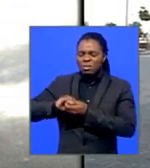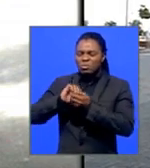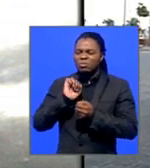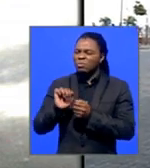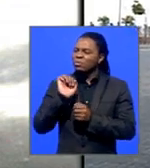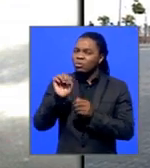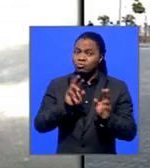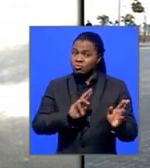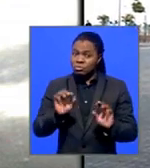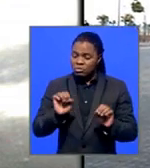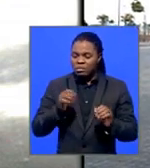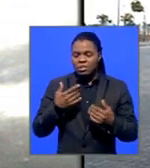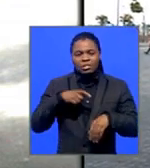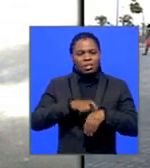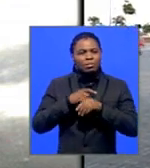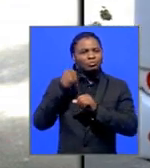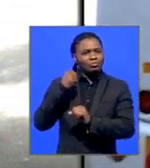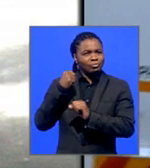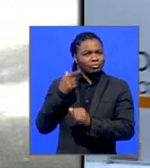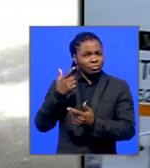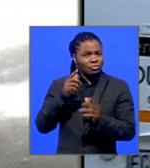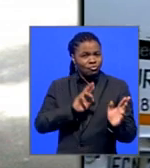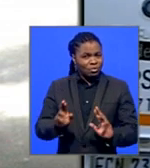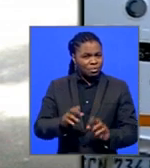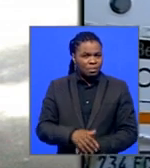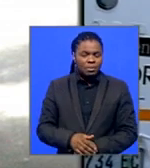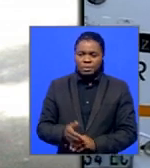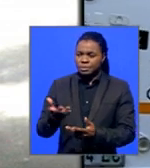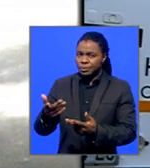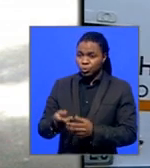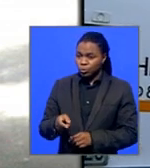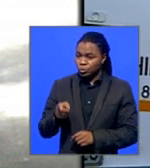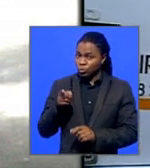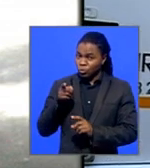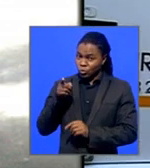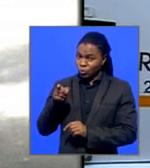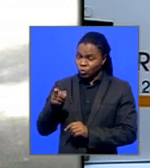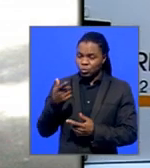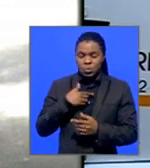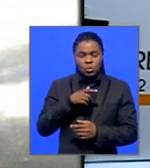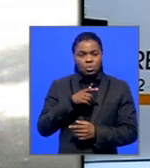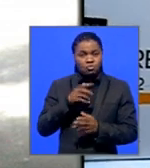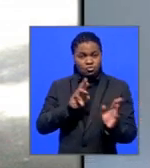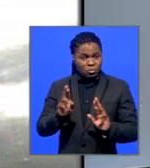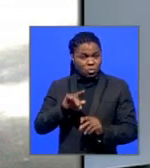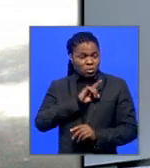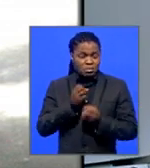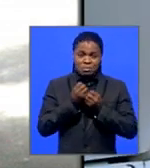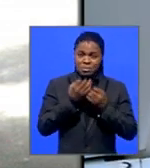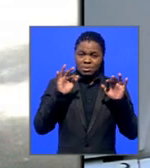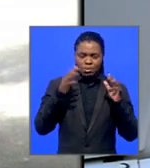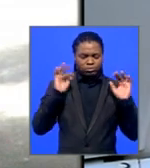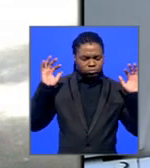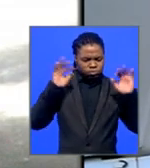readiness for the festive season. Mr. Marobele, first of all, are you ready to handle the volumes of people that are coming through this